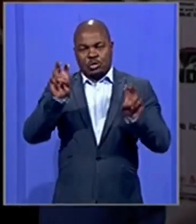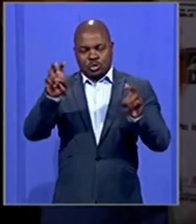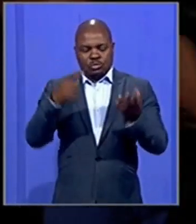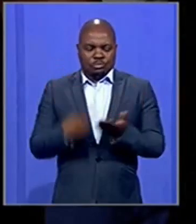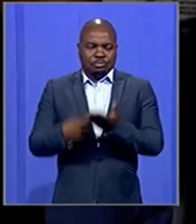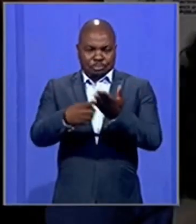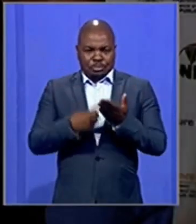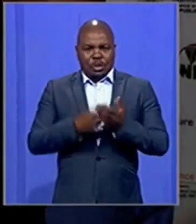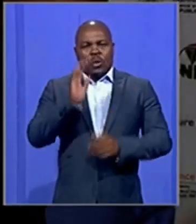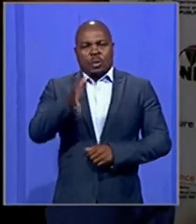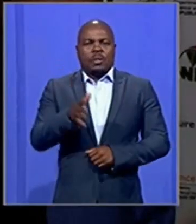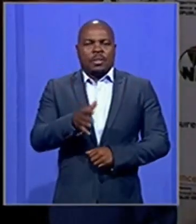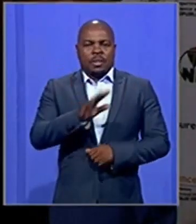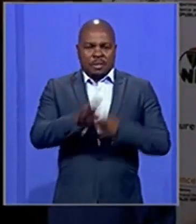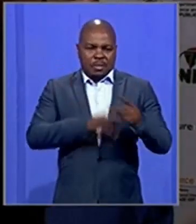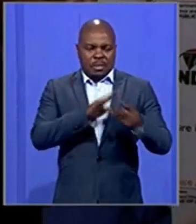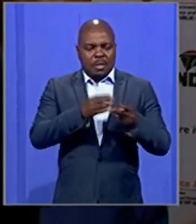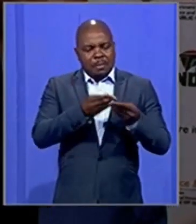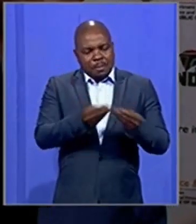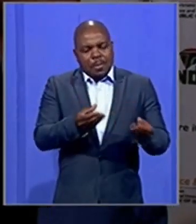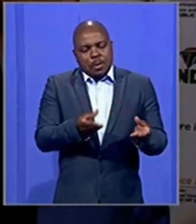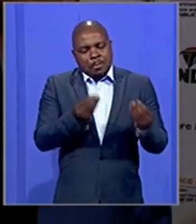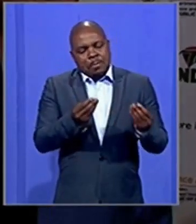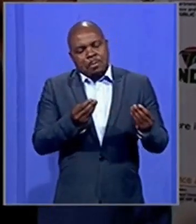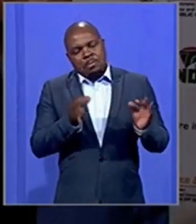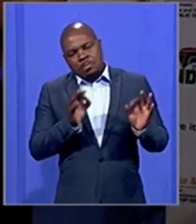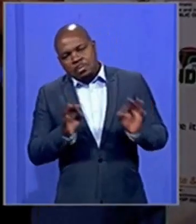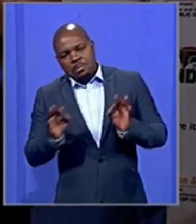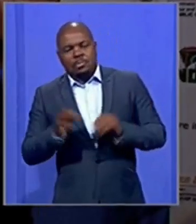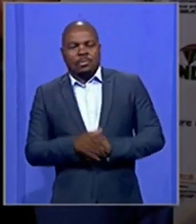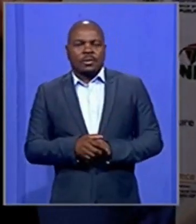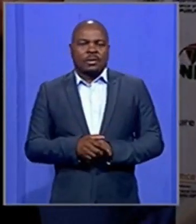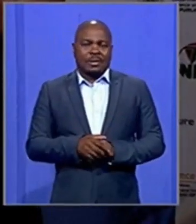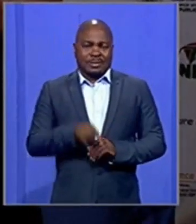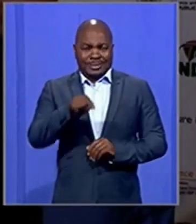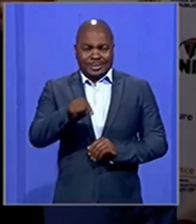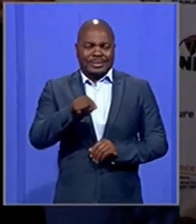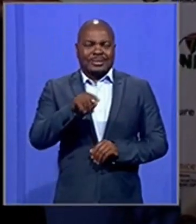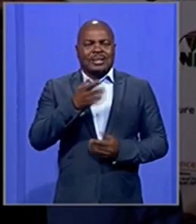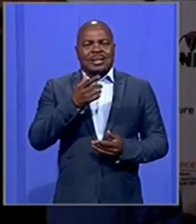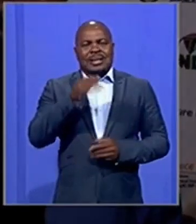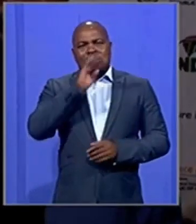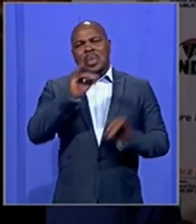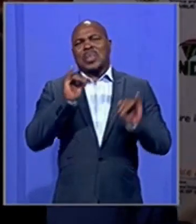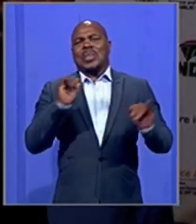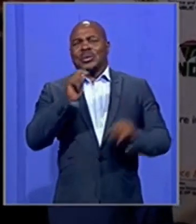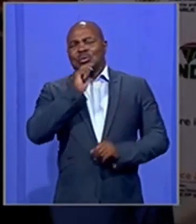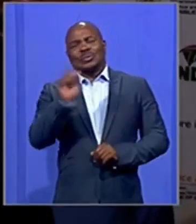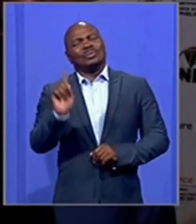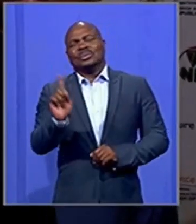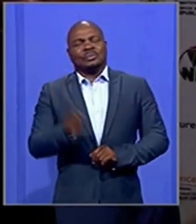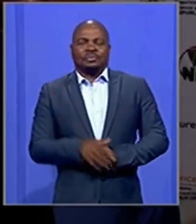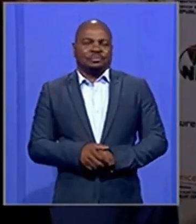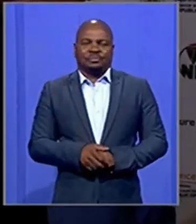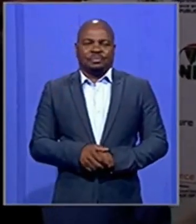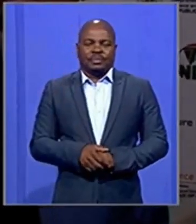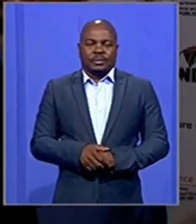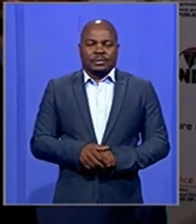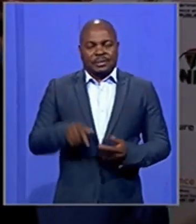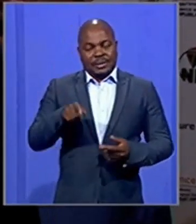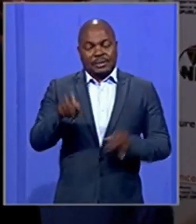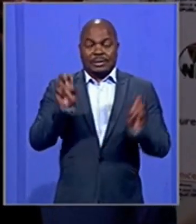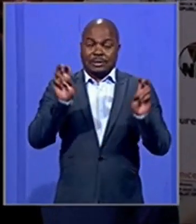discuss and find solutions for. And it should really lead to no crisis. It's